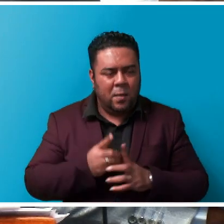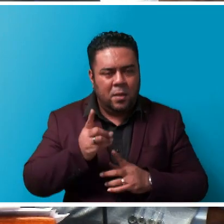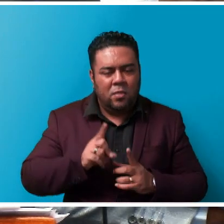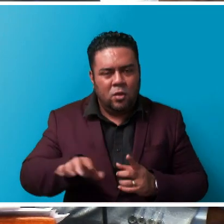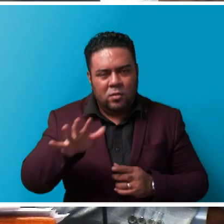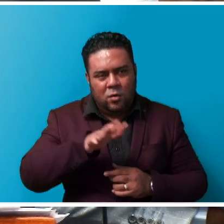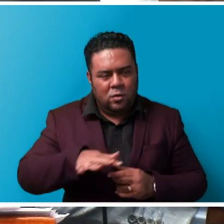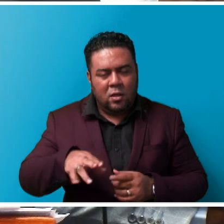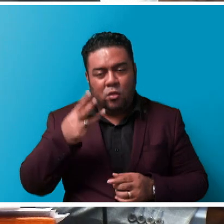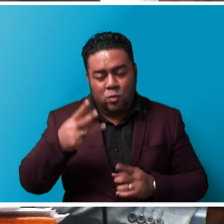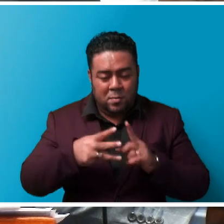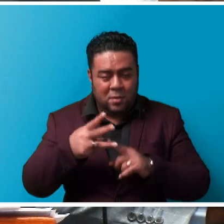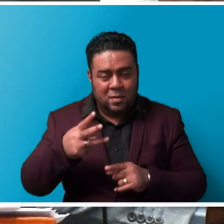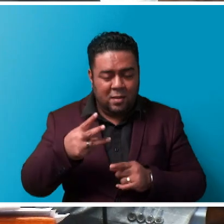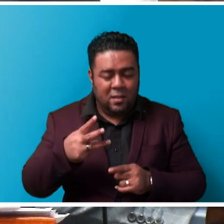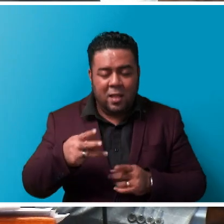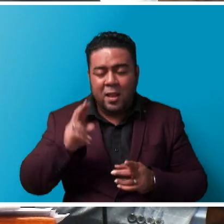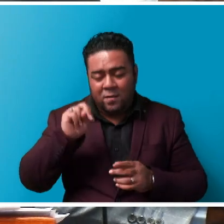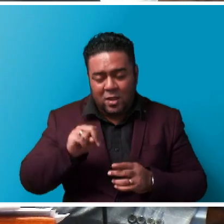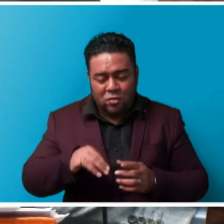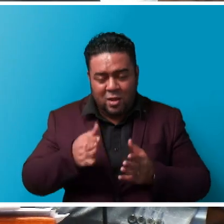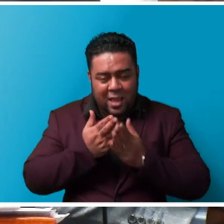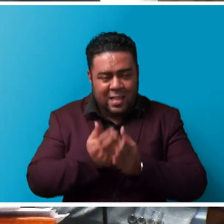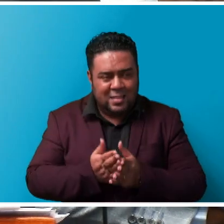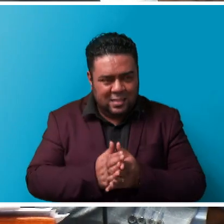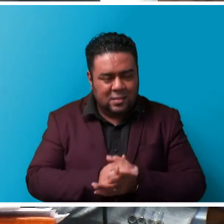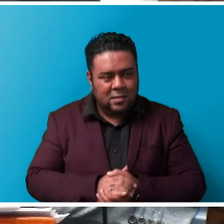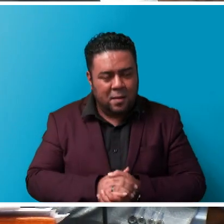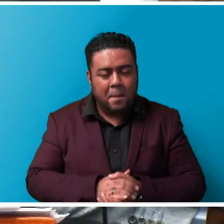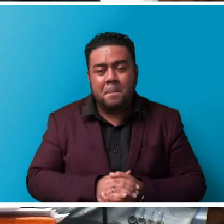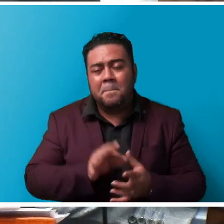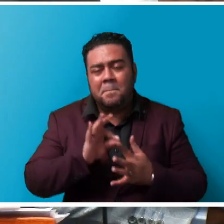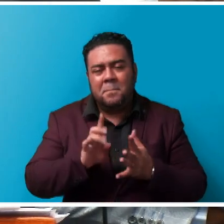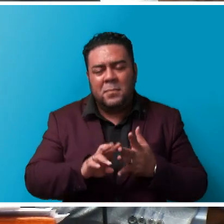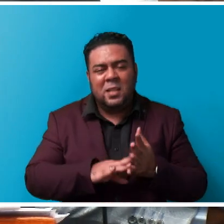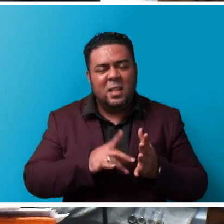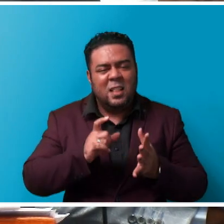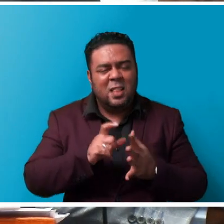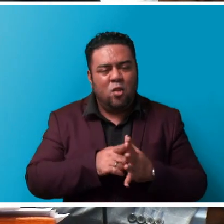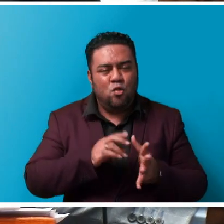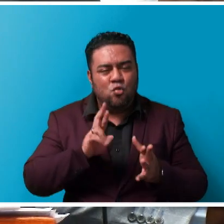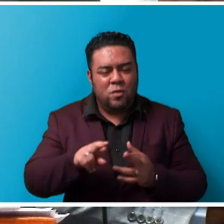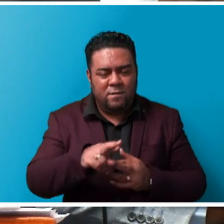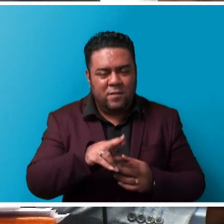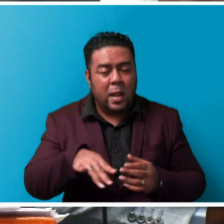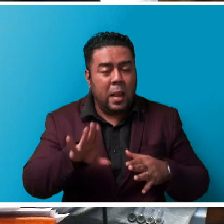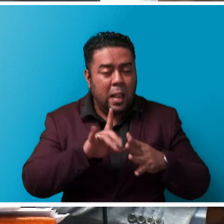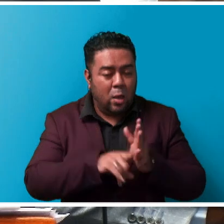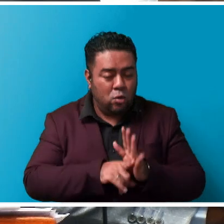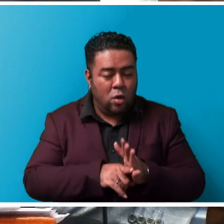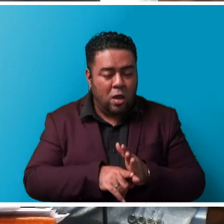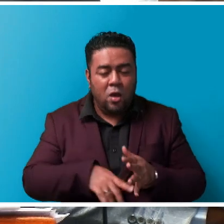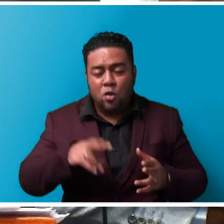major lighthouses, navigational aids, including Pinda Reef Lighthouse in Lautoka, Bangka Southwest Reef Lighthouse,